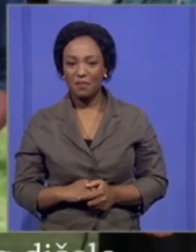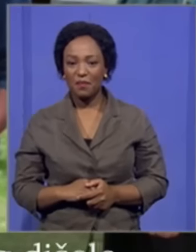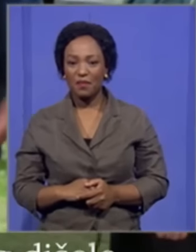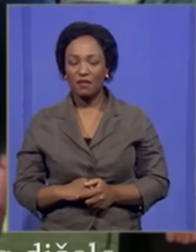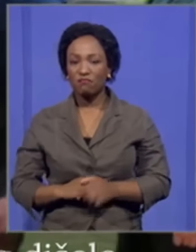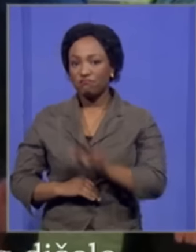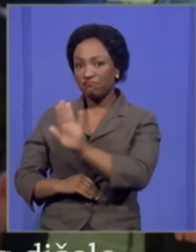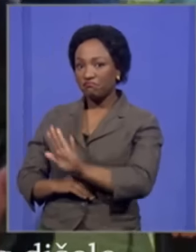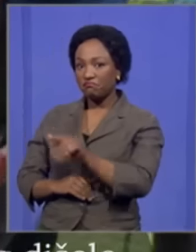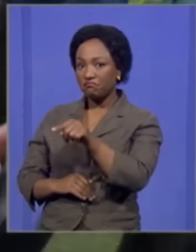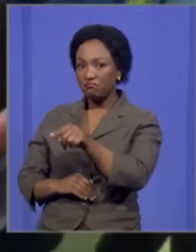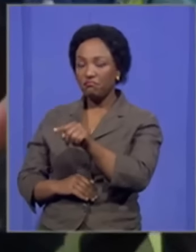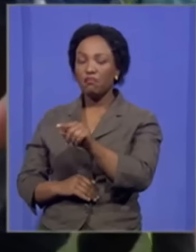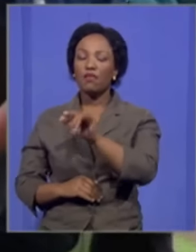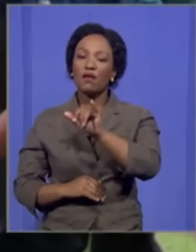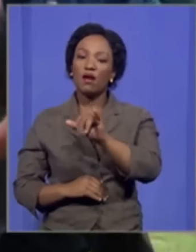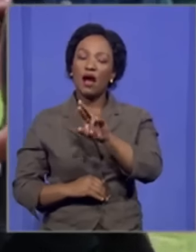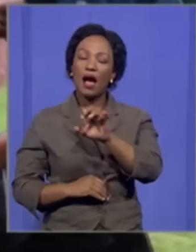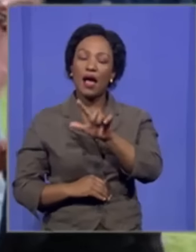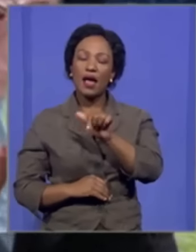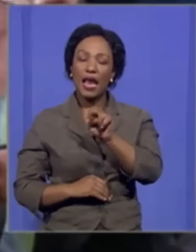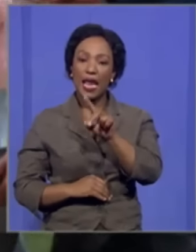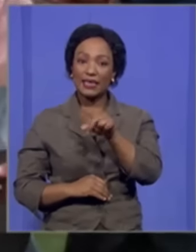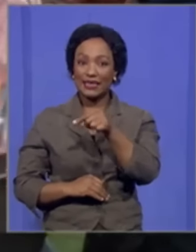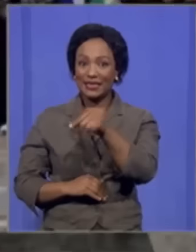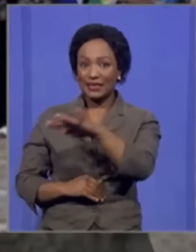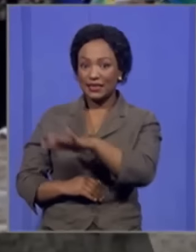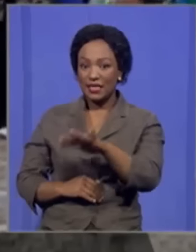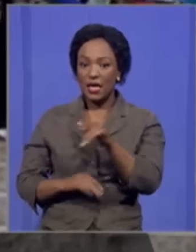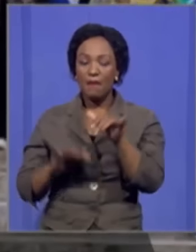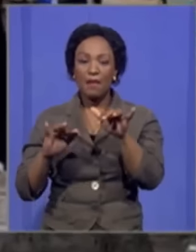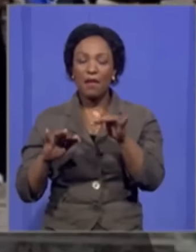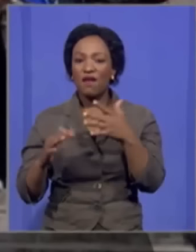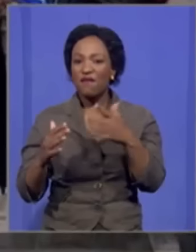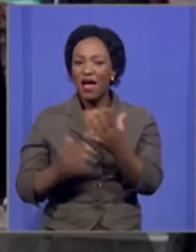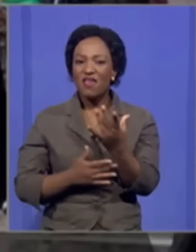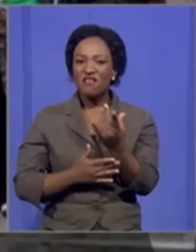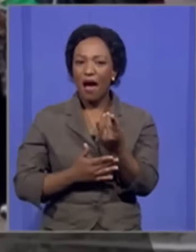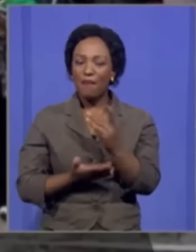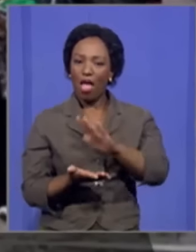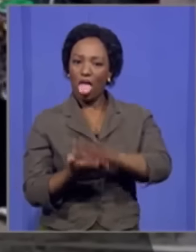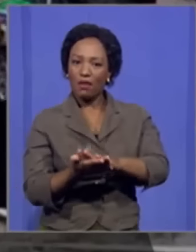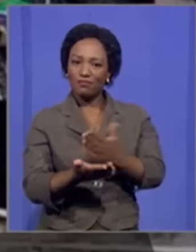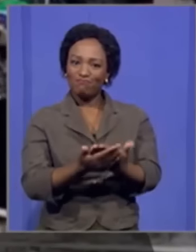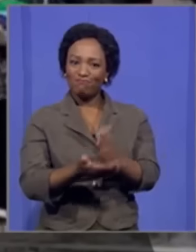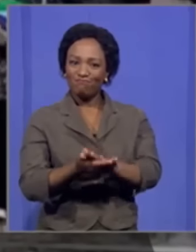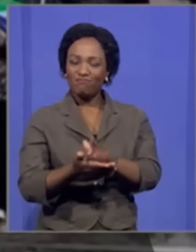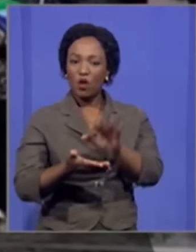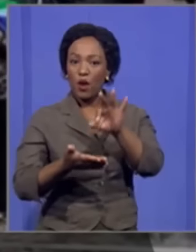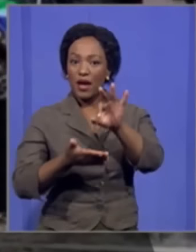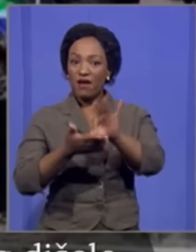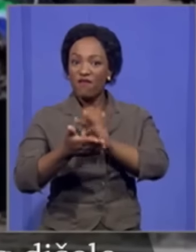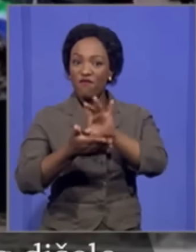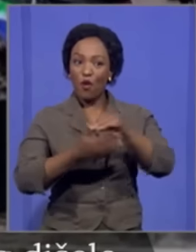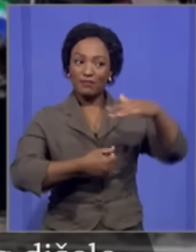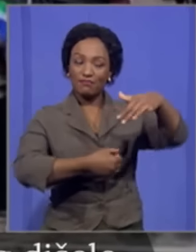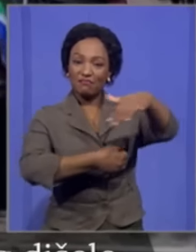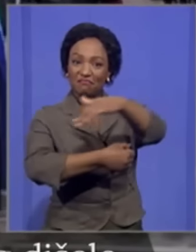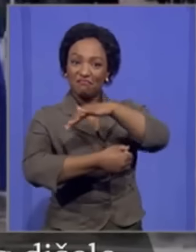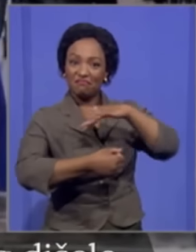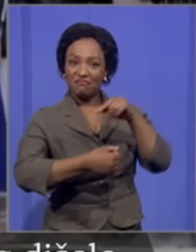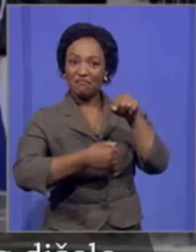Go bešitšwe nama bakgethi ba amogetšwe ka mmino wa Afrika Borwa ka seteišeneng sa go vouta sa Dublin Ireland